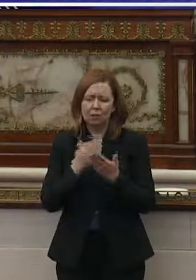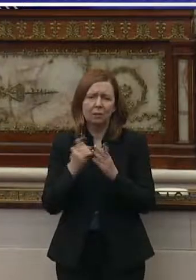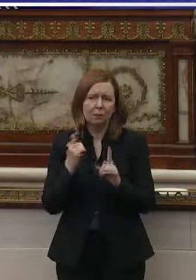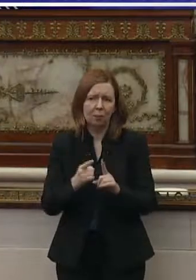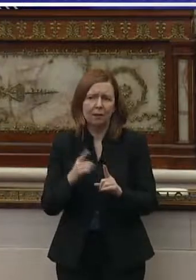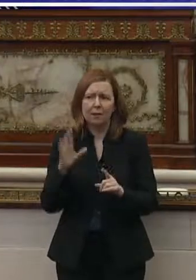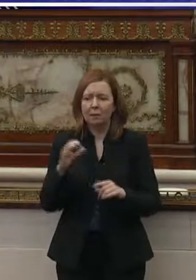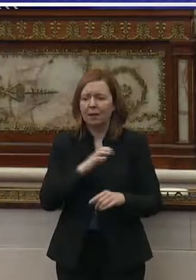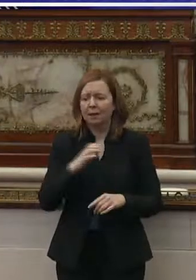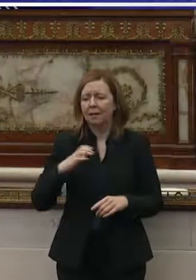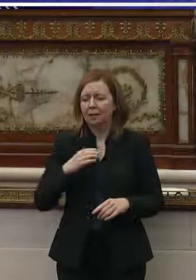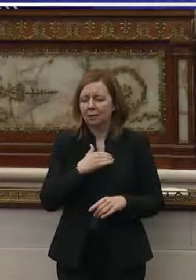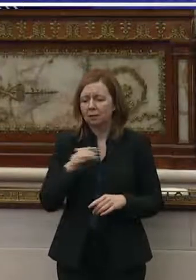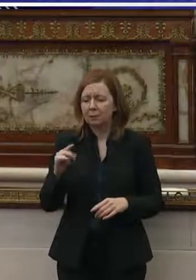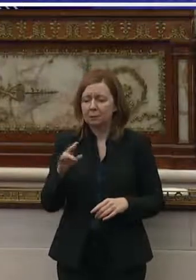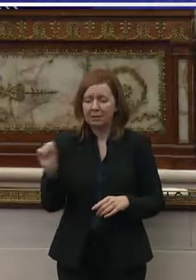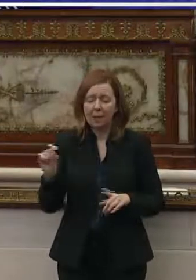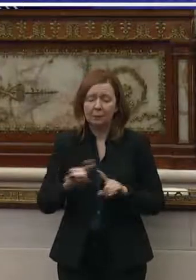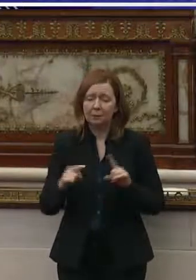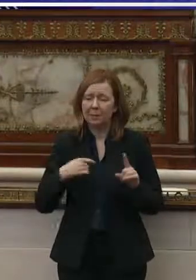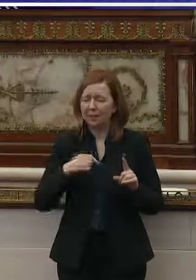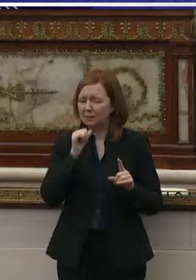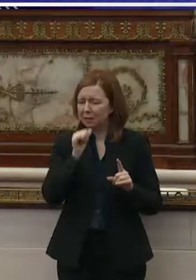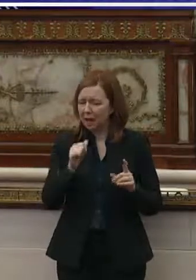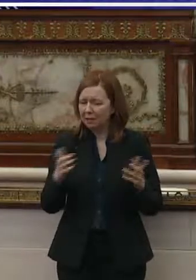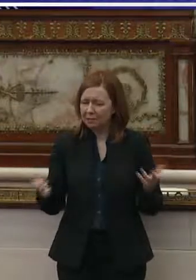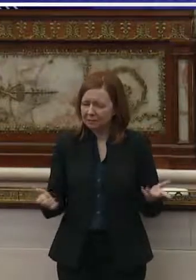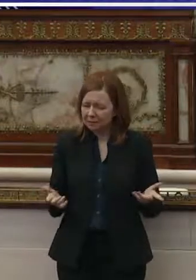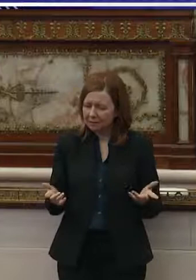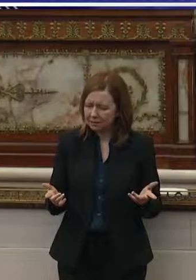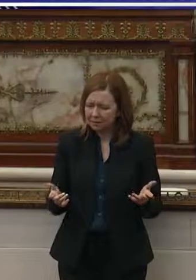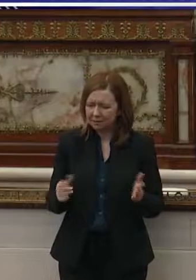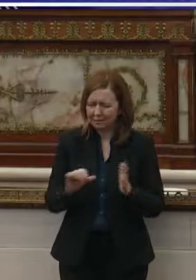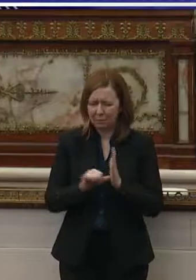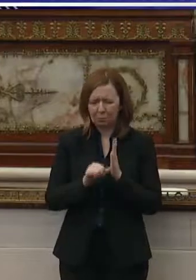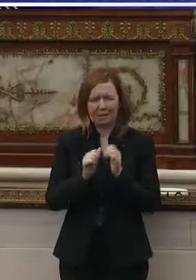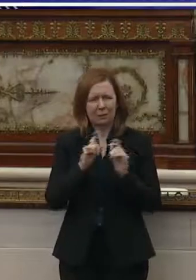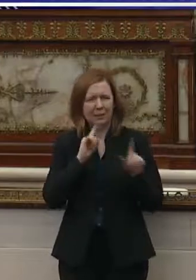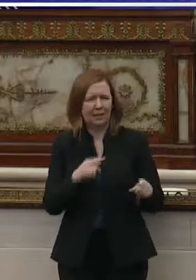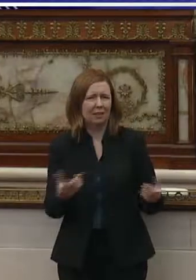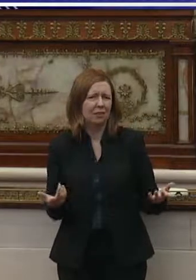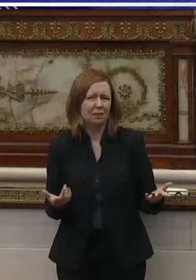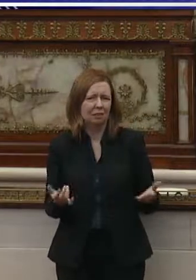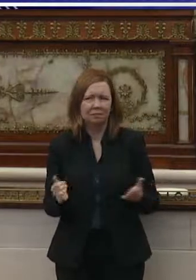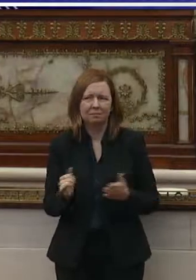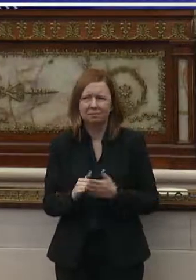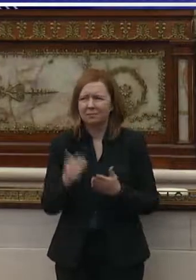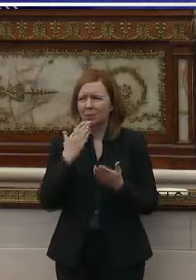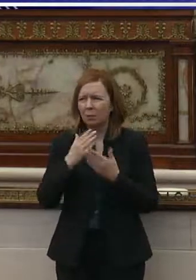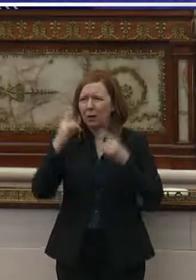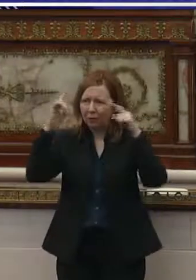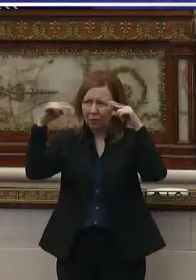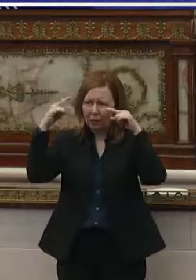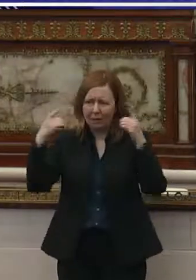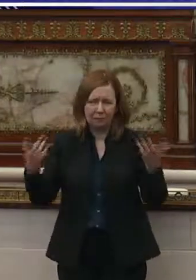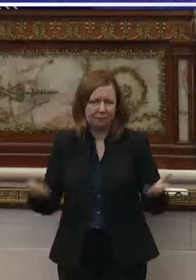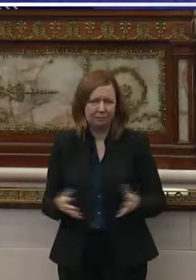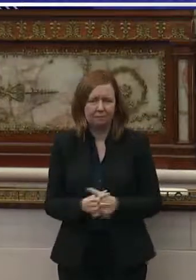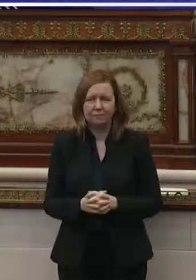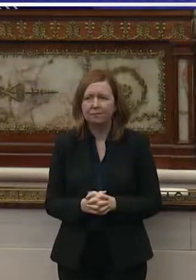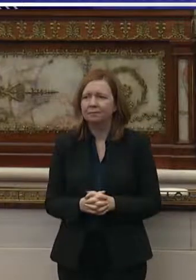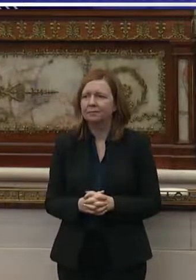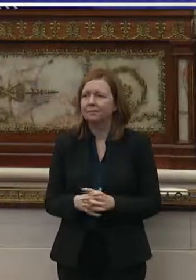raised by Councilmember Thomas, but I wasn't impressed with the answer that it was well thought out.